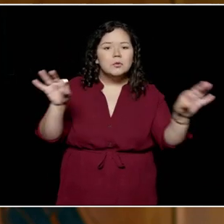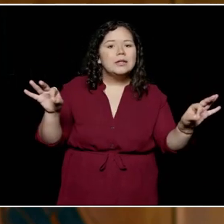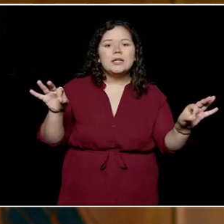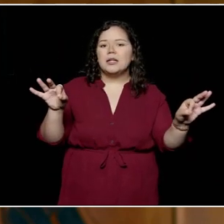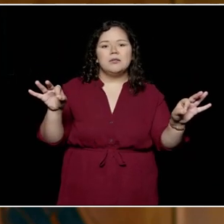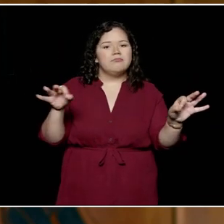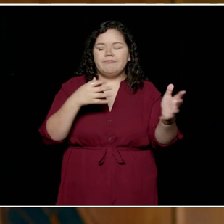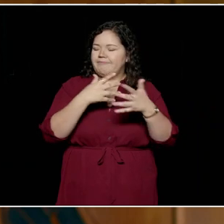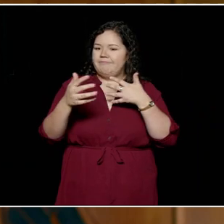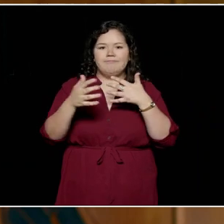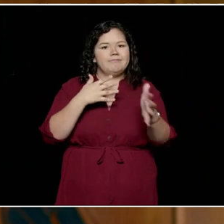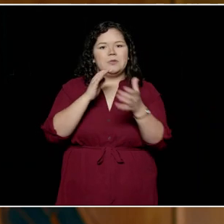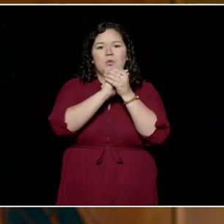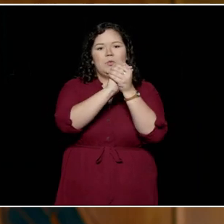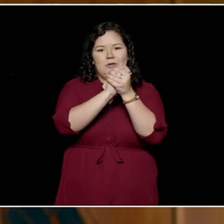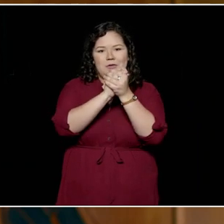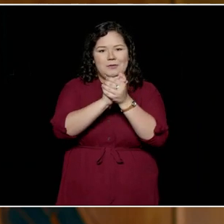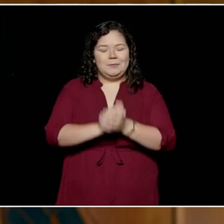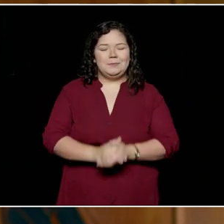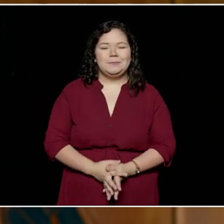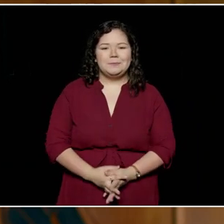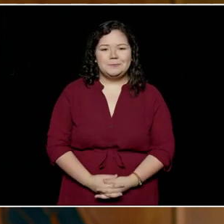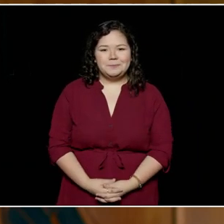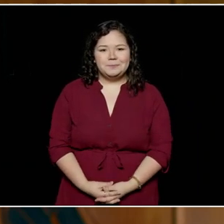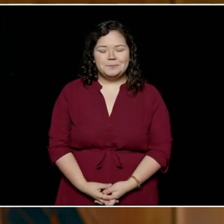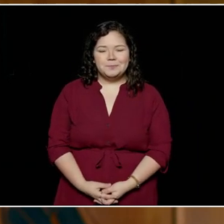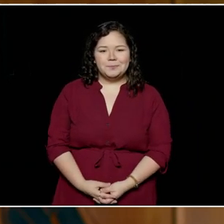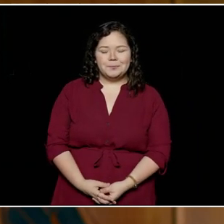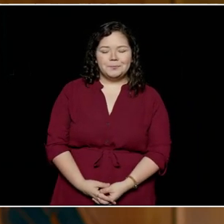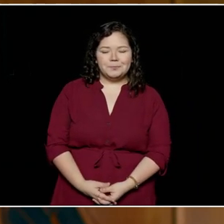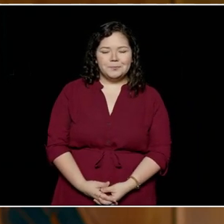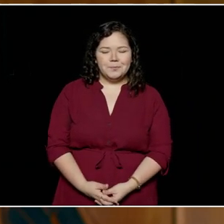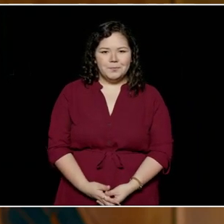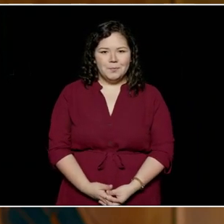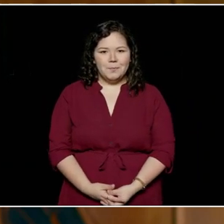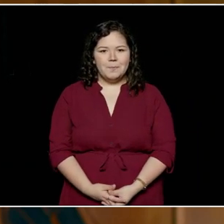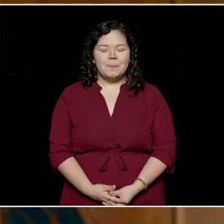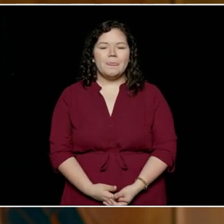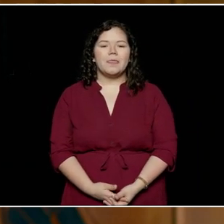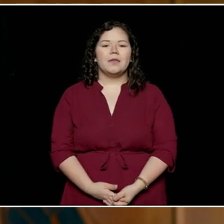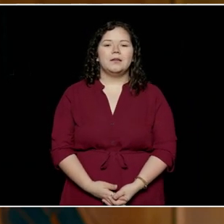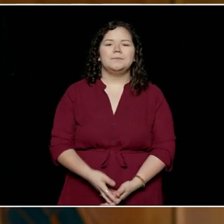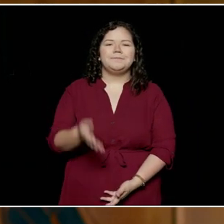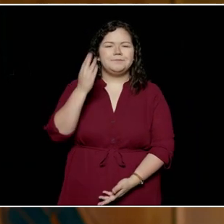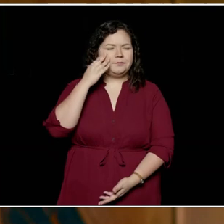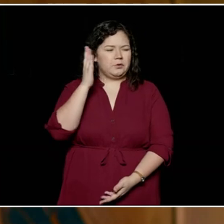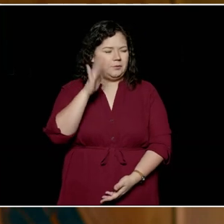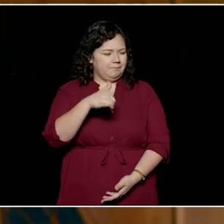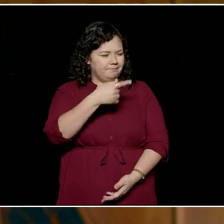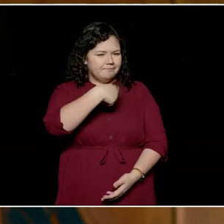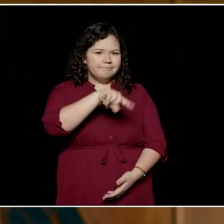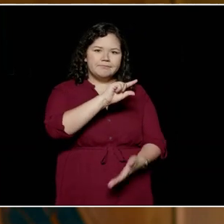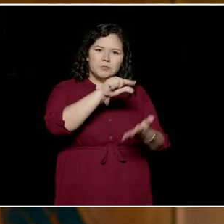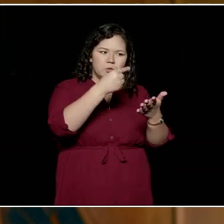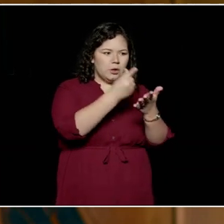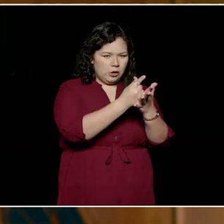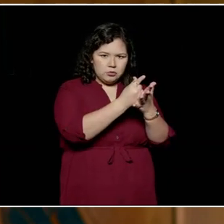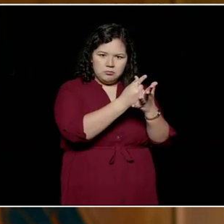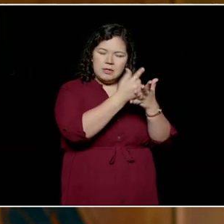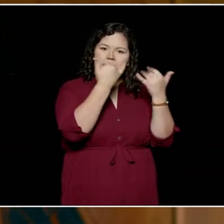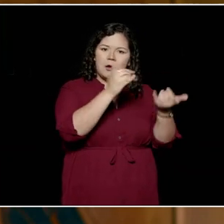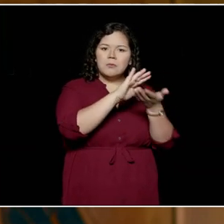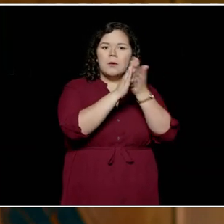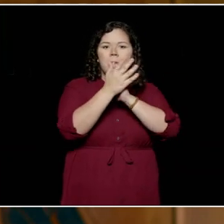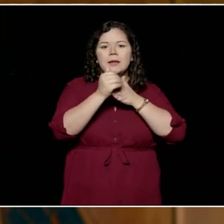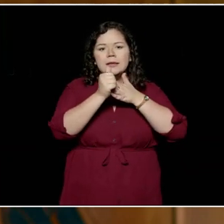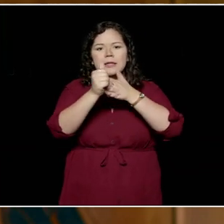at today. And I know that you as leaders and students of Vancouver campus